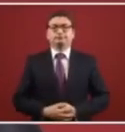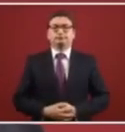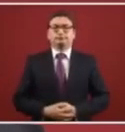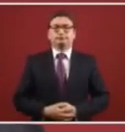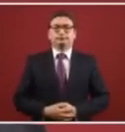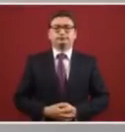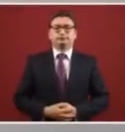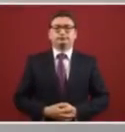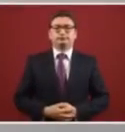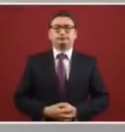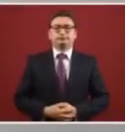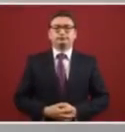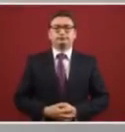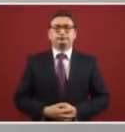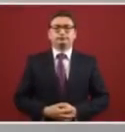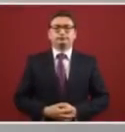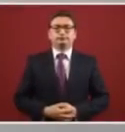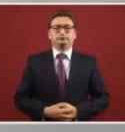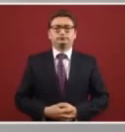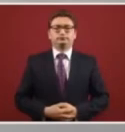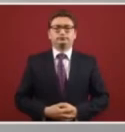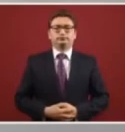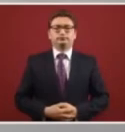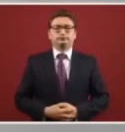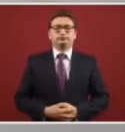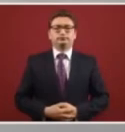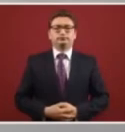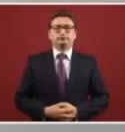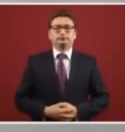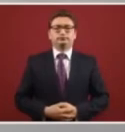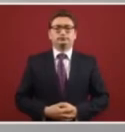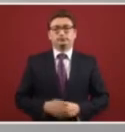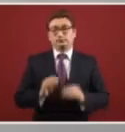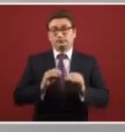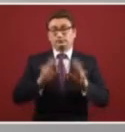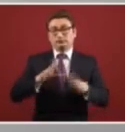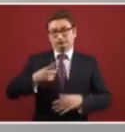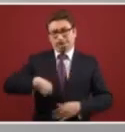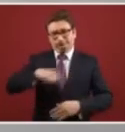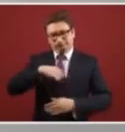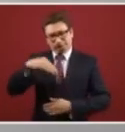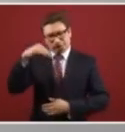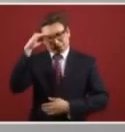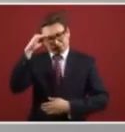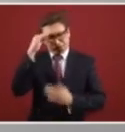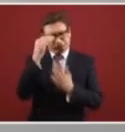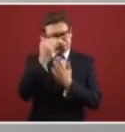Desde luego, esta estrategia no